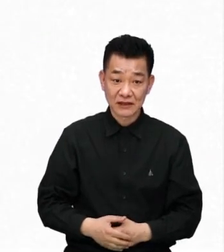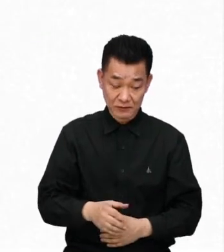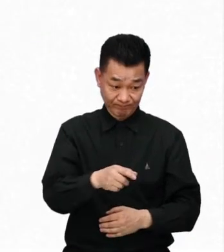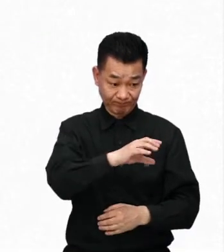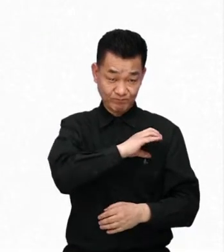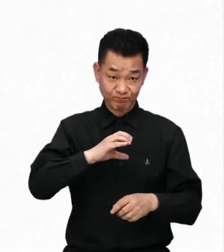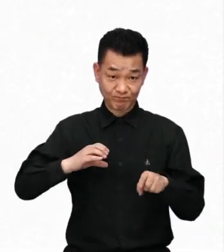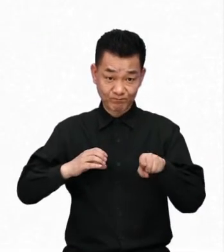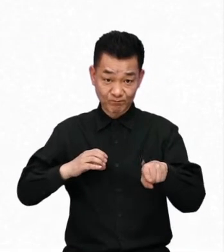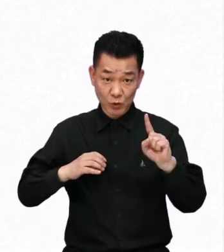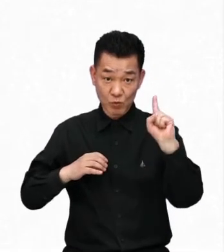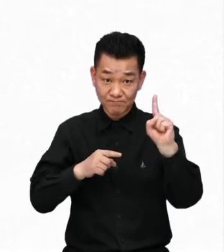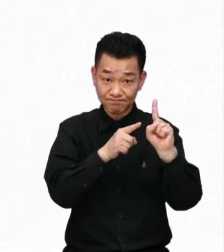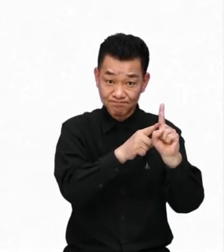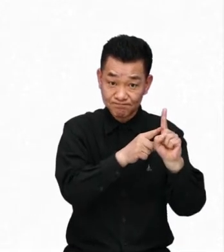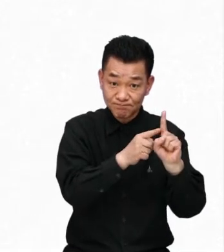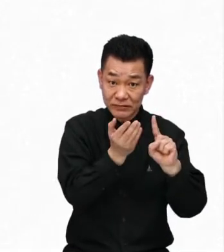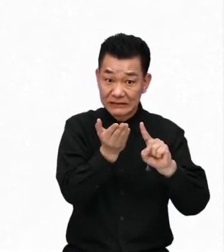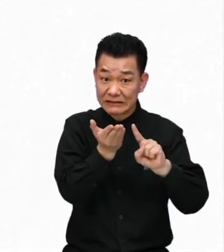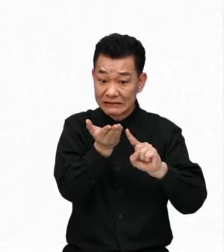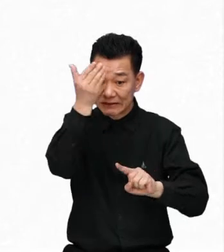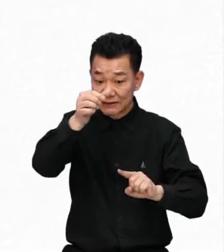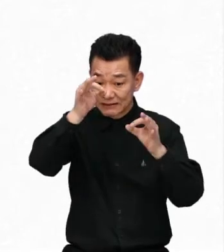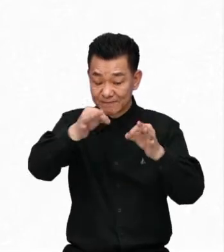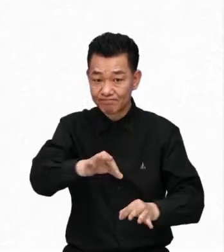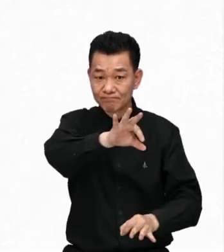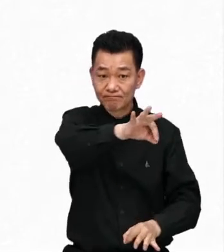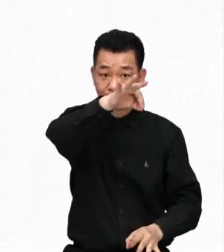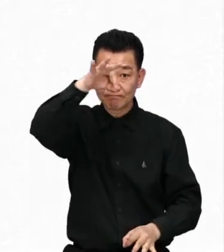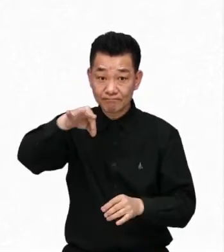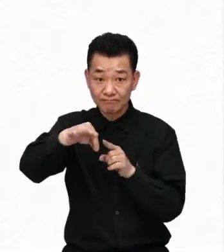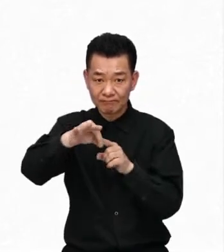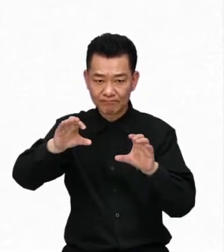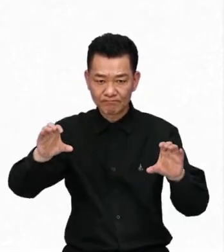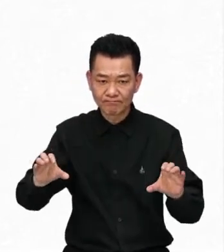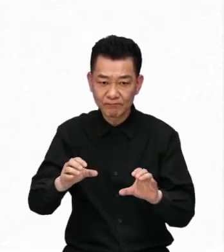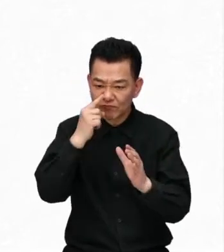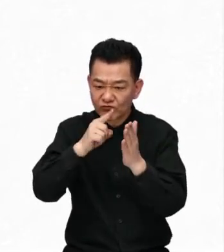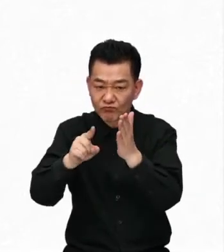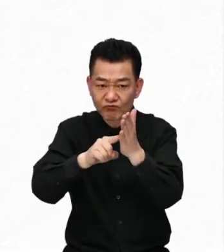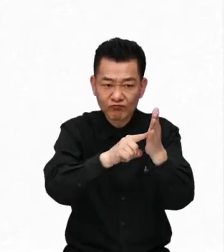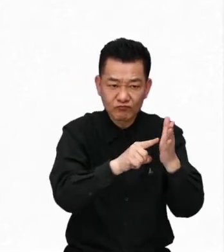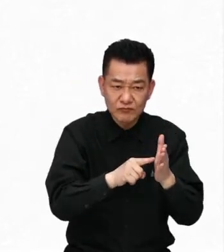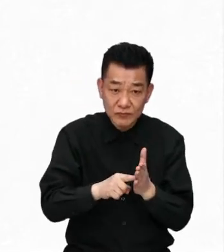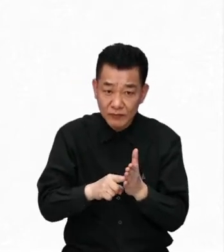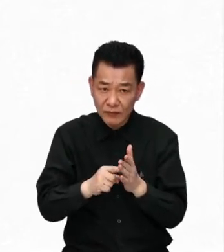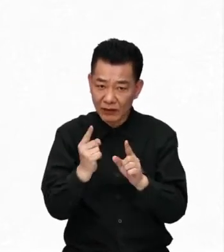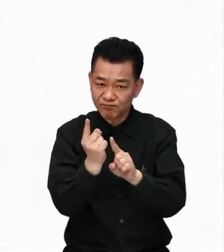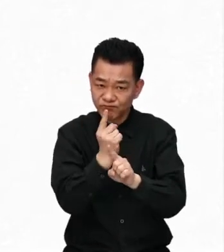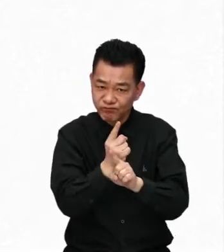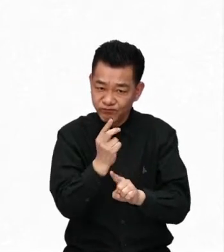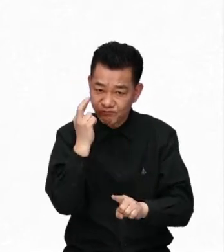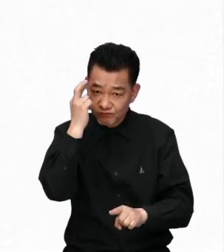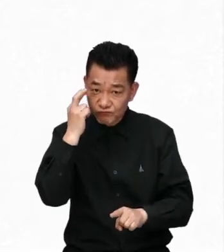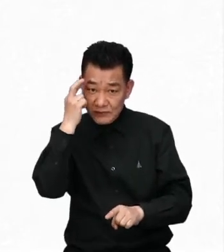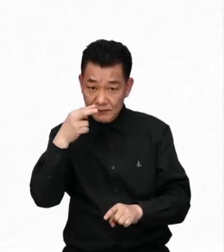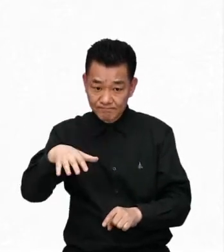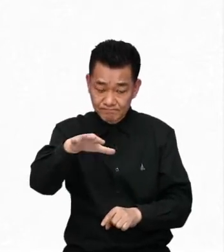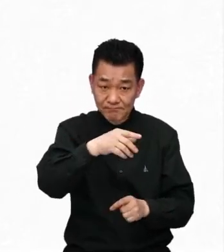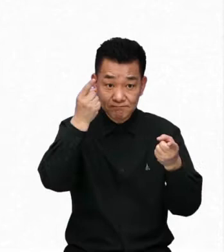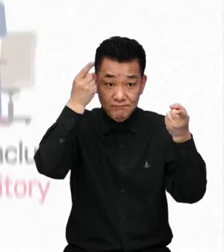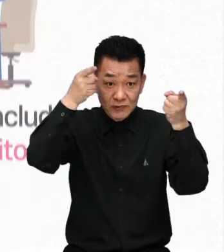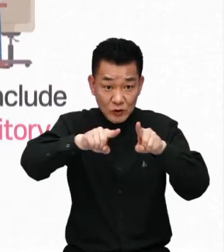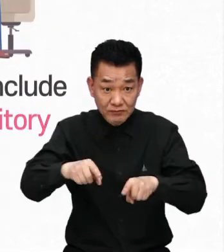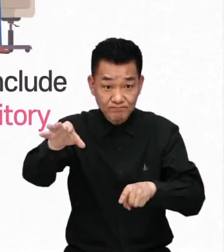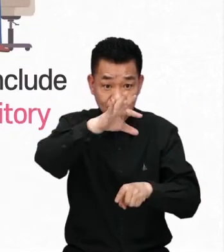The committee may designate one or more of its members to conduct an inquiry. Where warranted and with the consent of the state